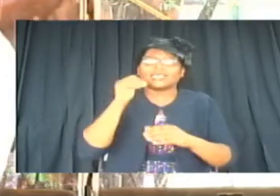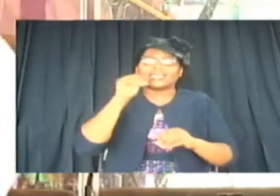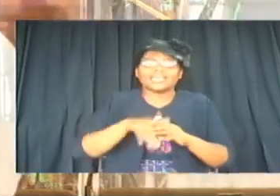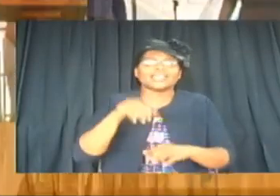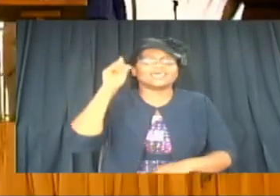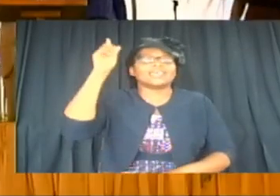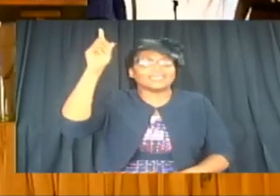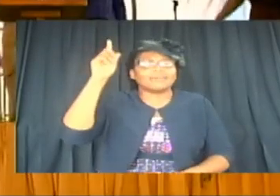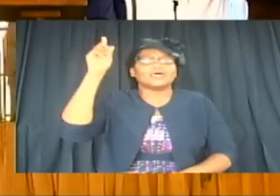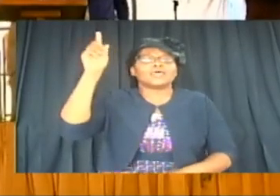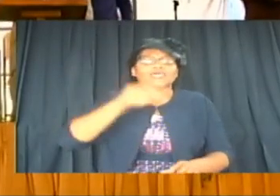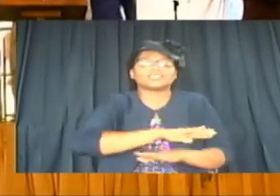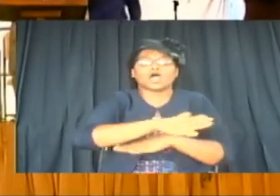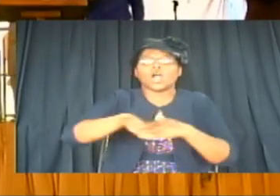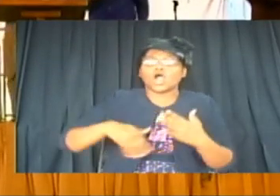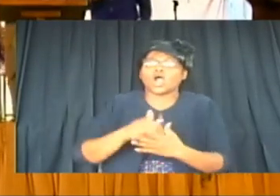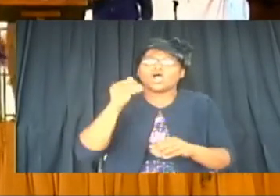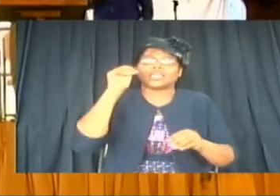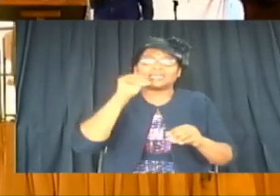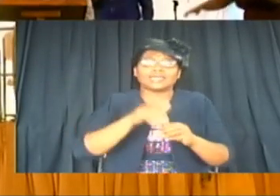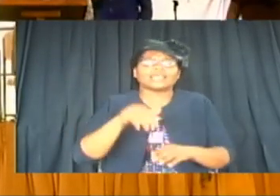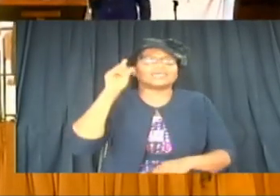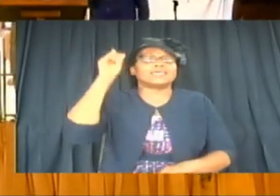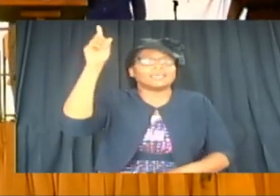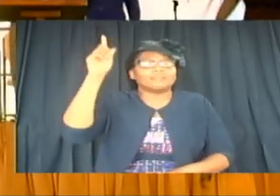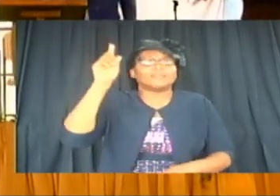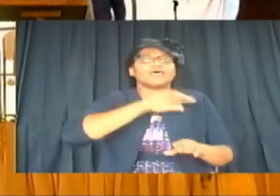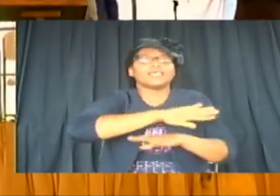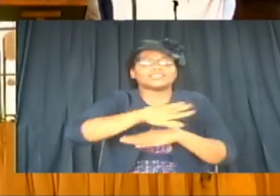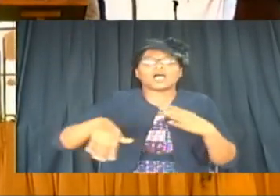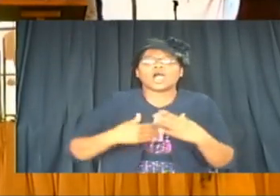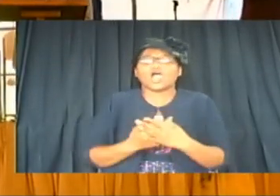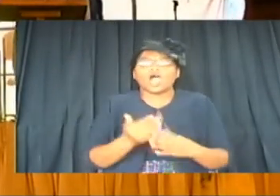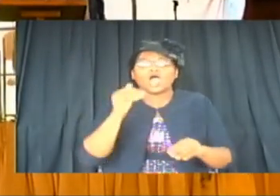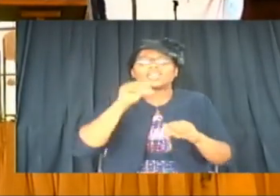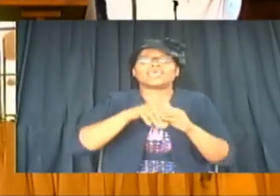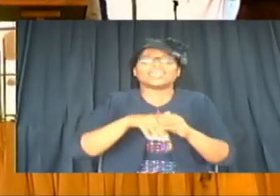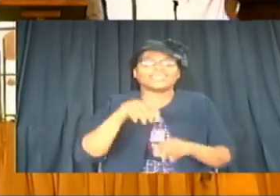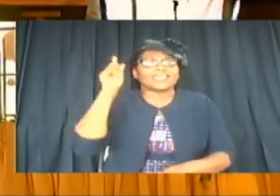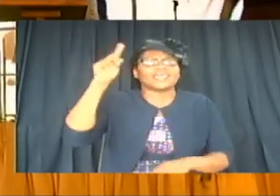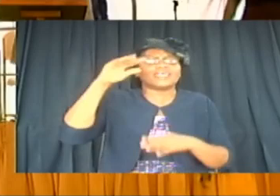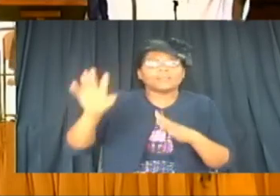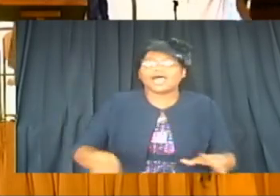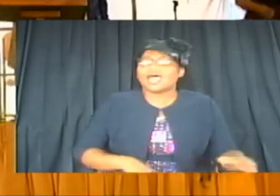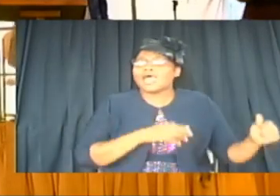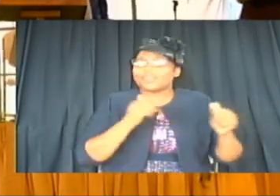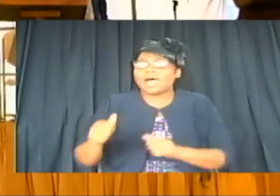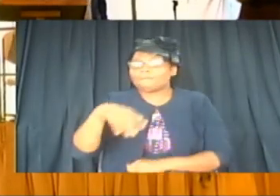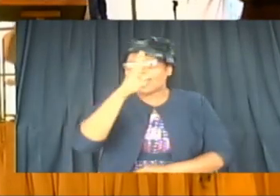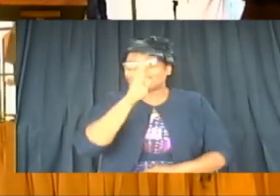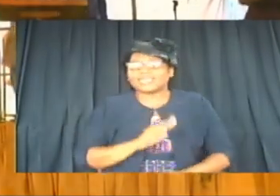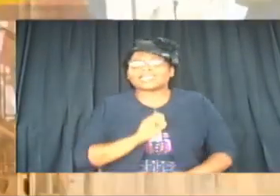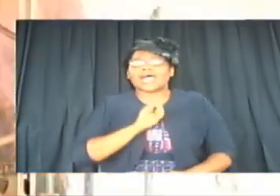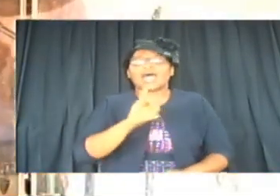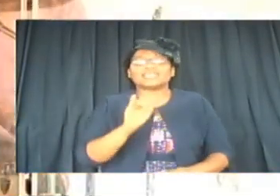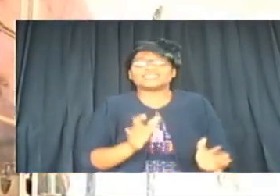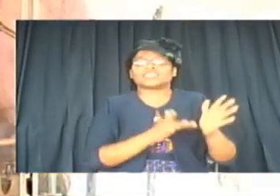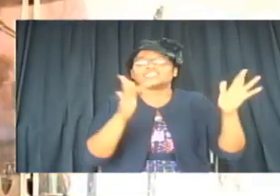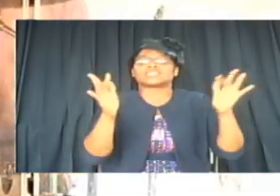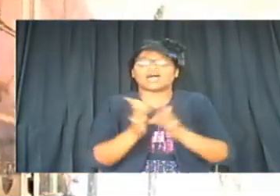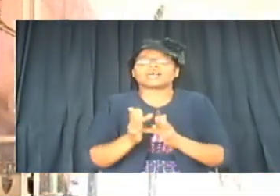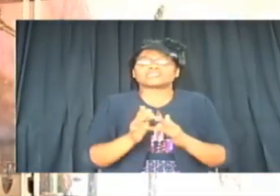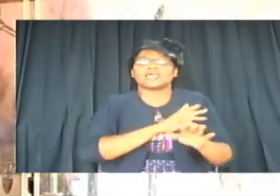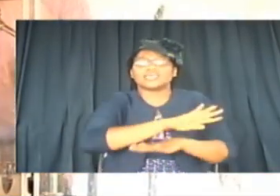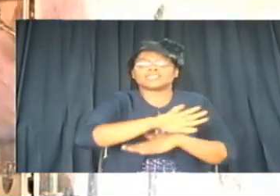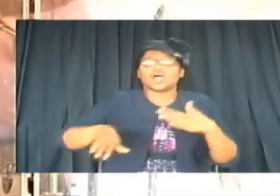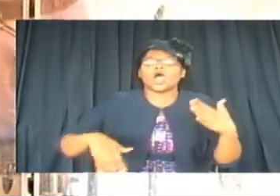all in Him. It's all in Him. It's all in Him. The mighty God is